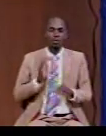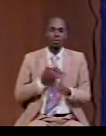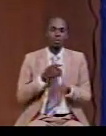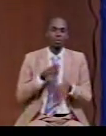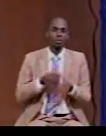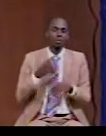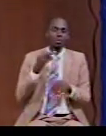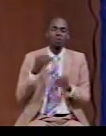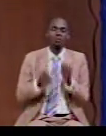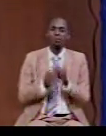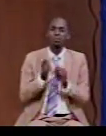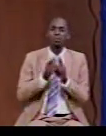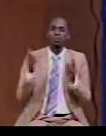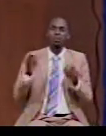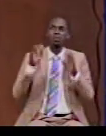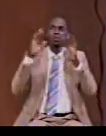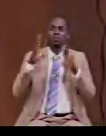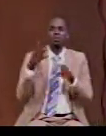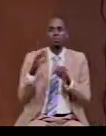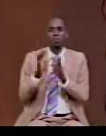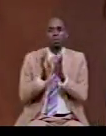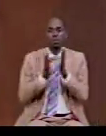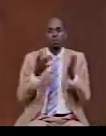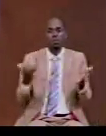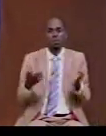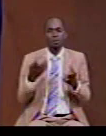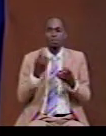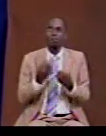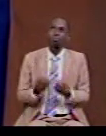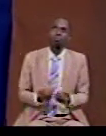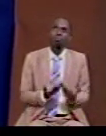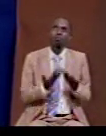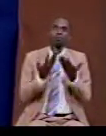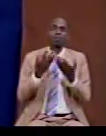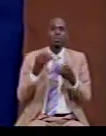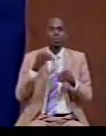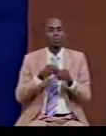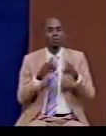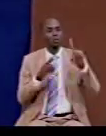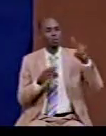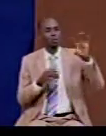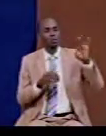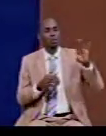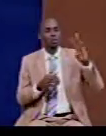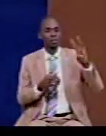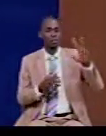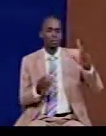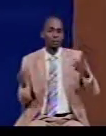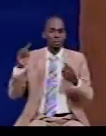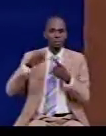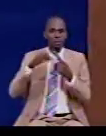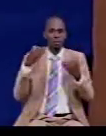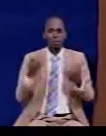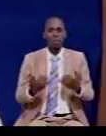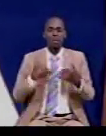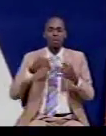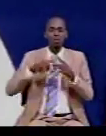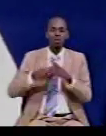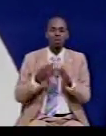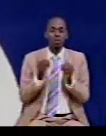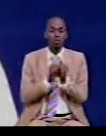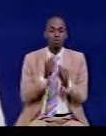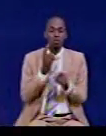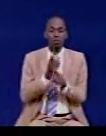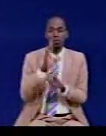in 1973 to date all began with 15 people who yearned more for the word of God and tangled